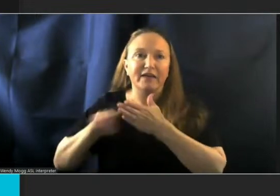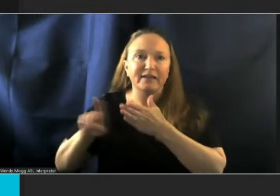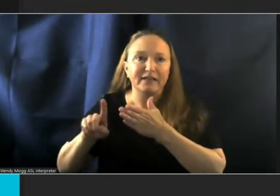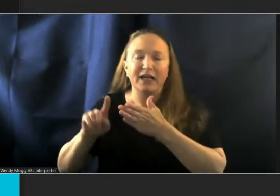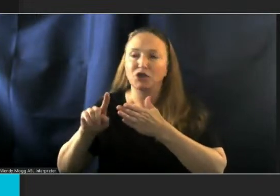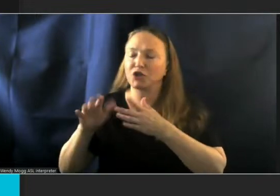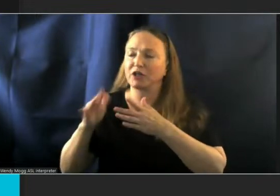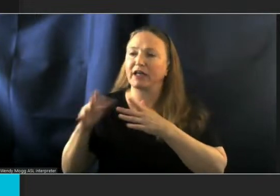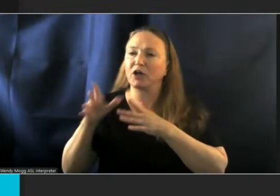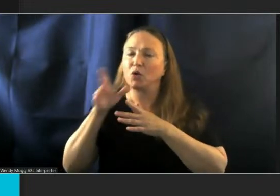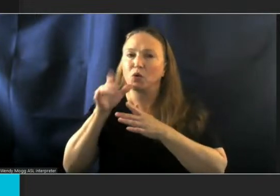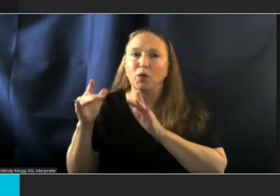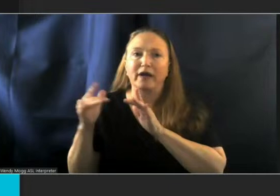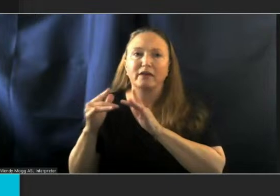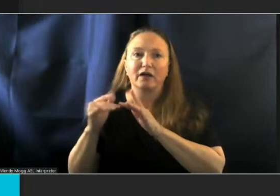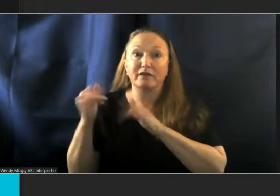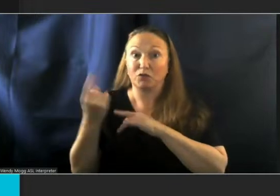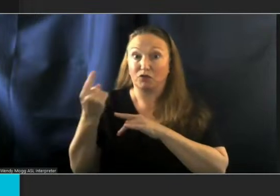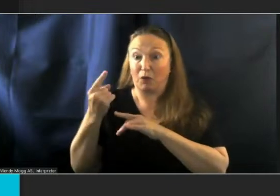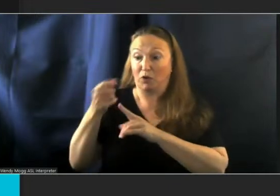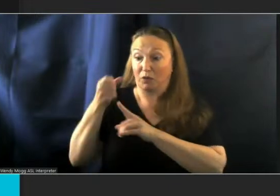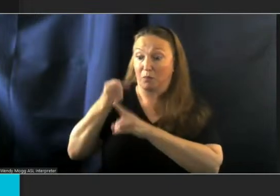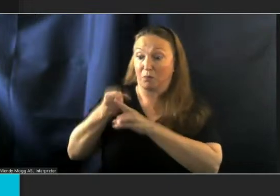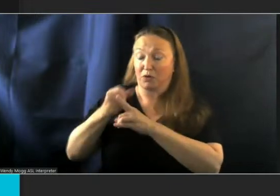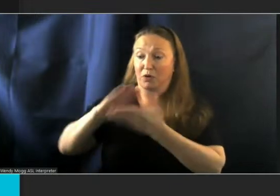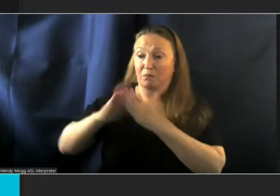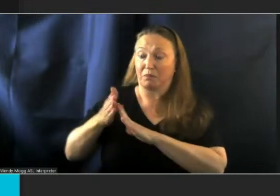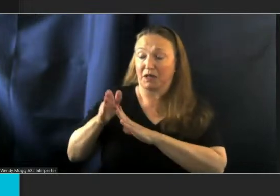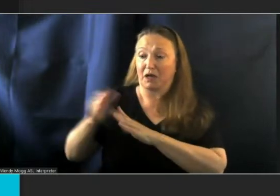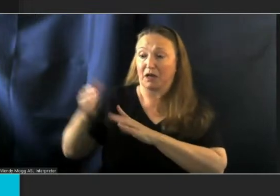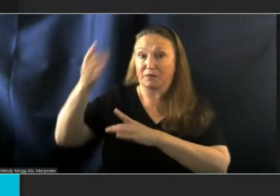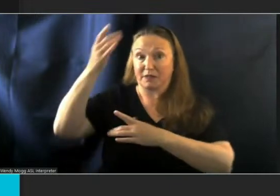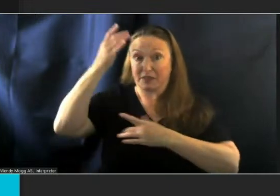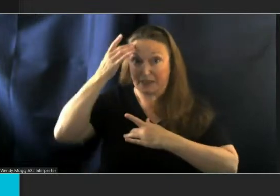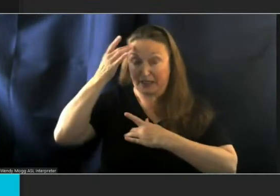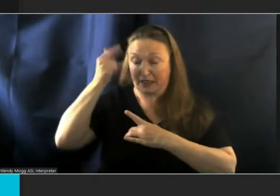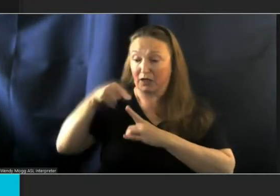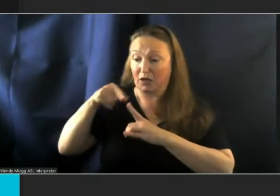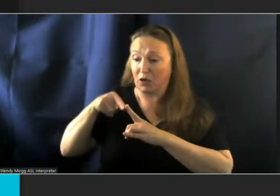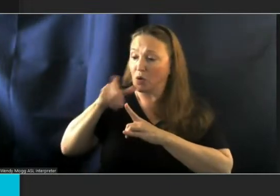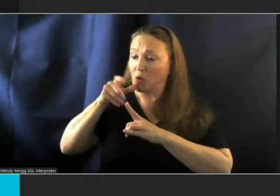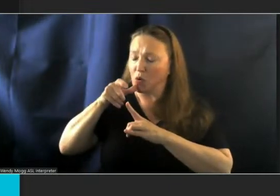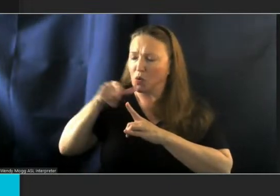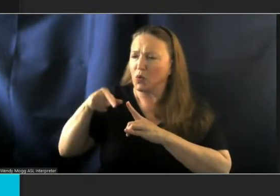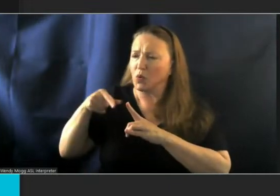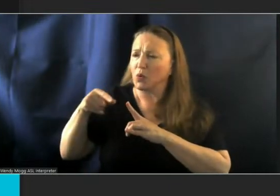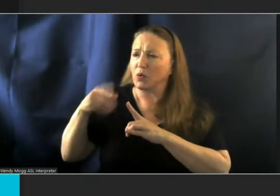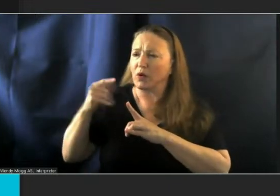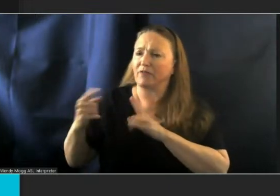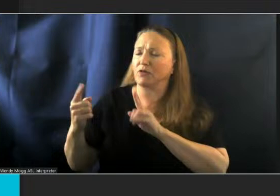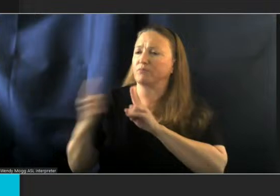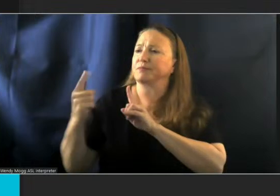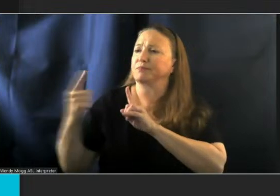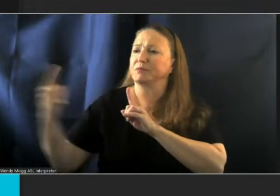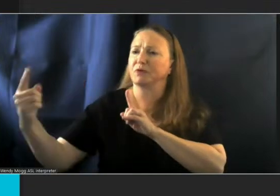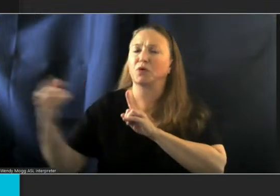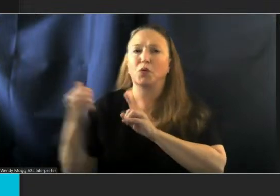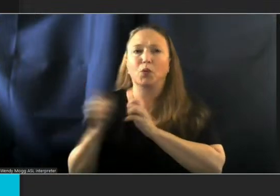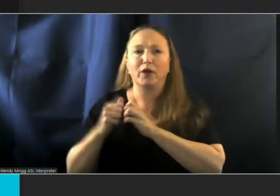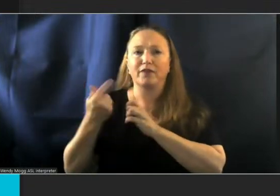So making sure that every single case, we look at that case, we evaluate that case, we look at who their contacts